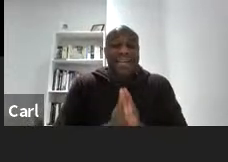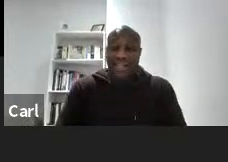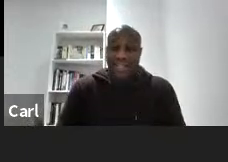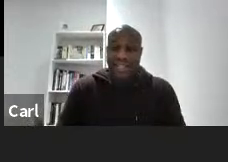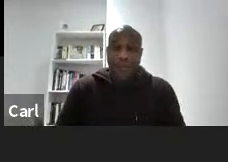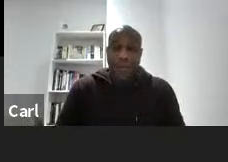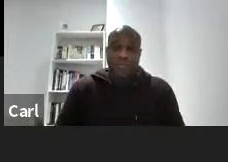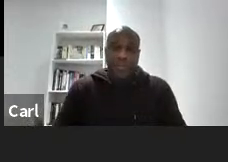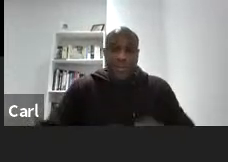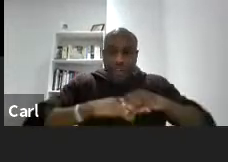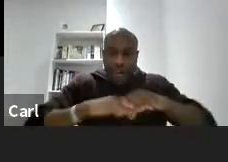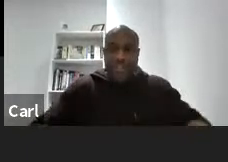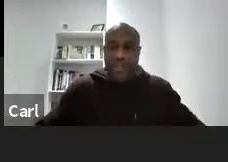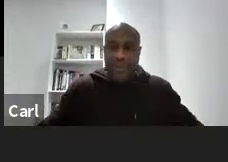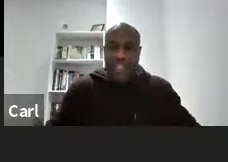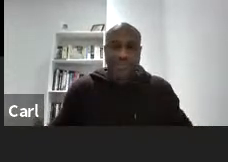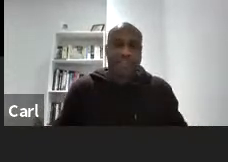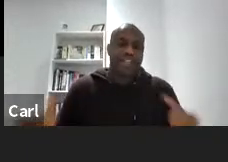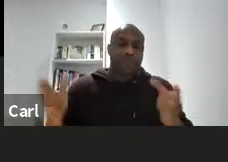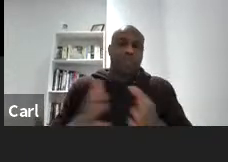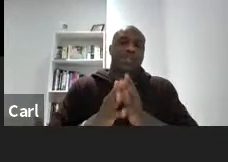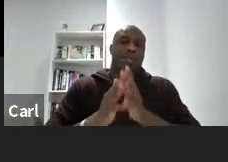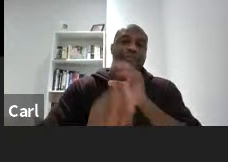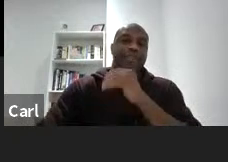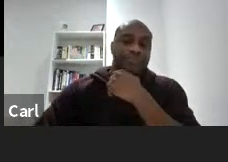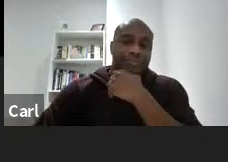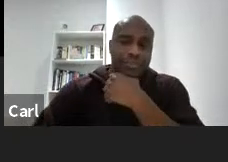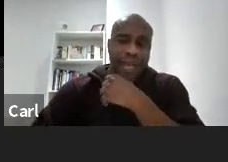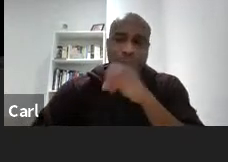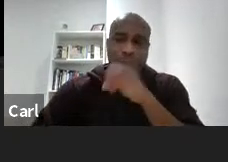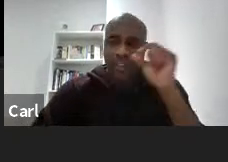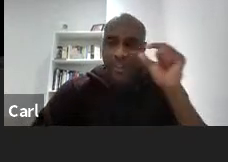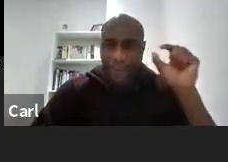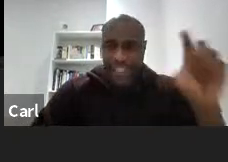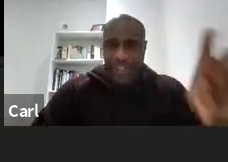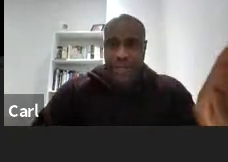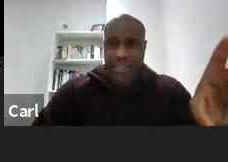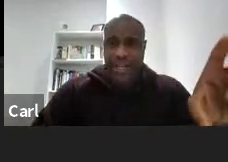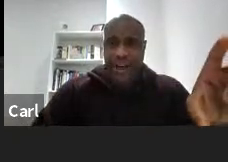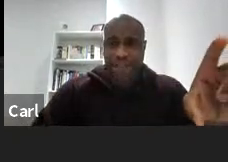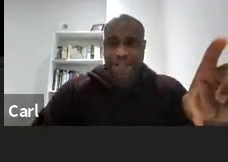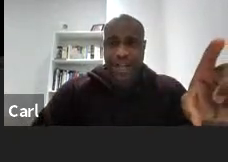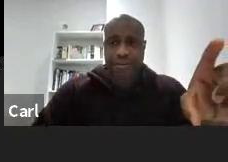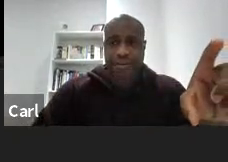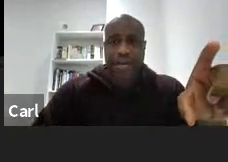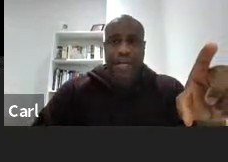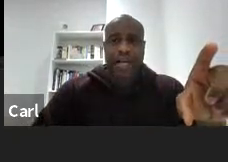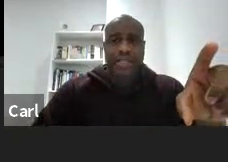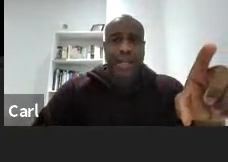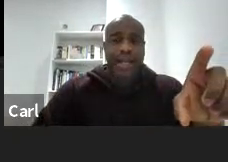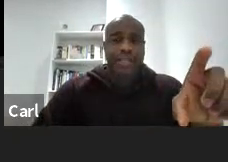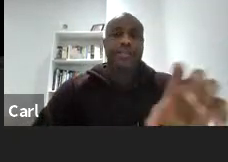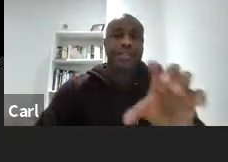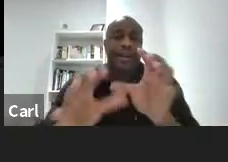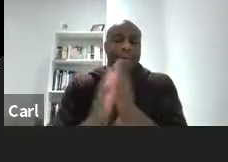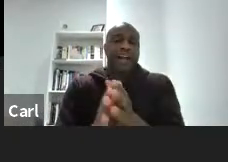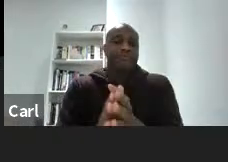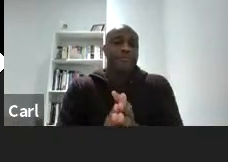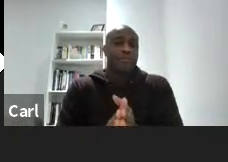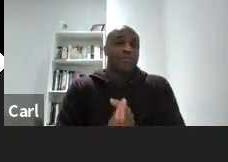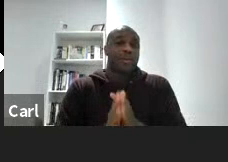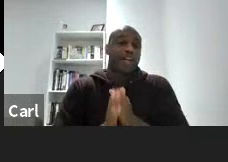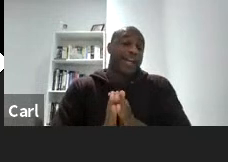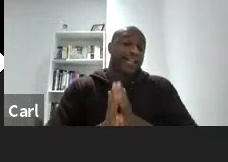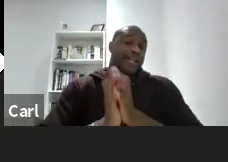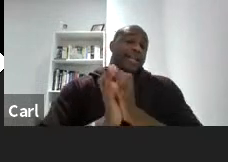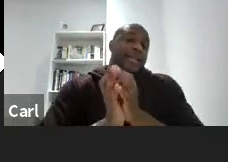in minutes with no technical experience whatsoever. And one of the best ways that I've found is using a